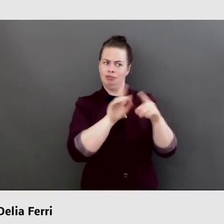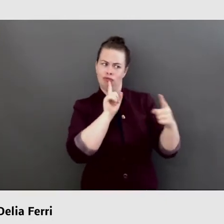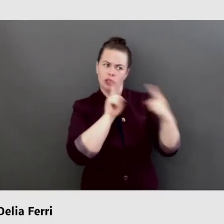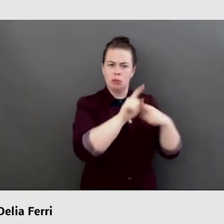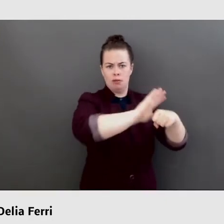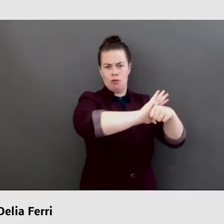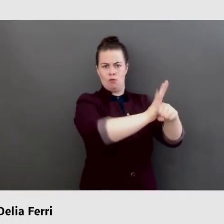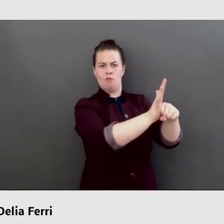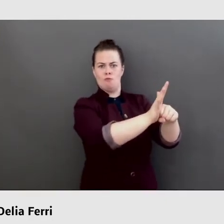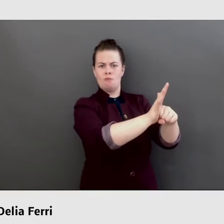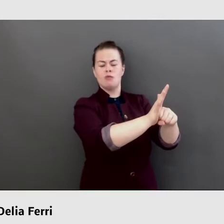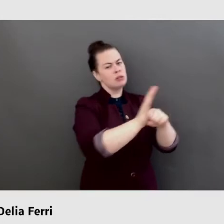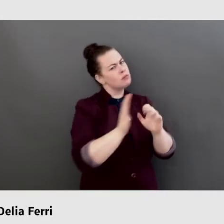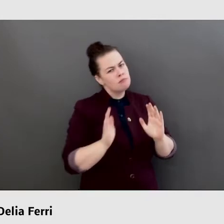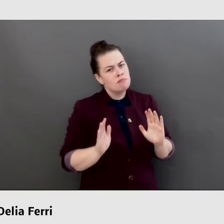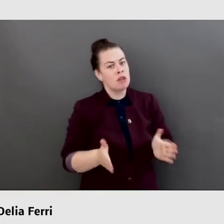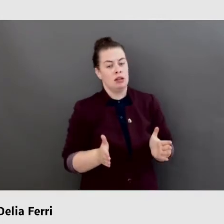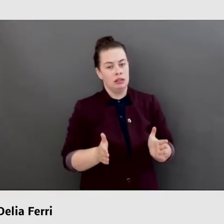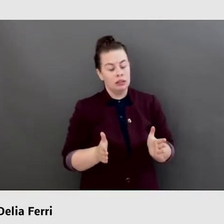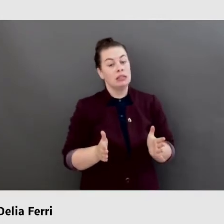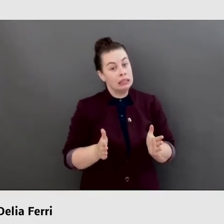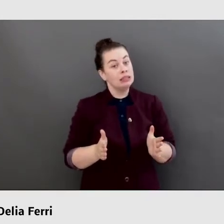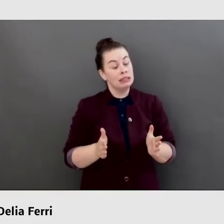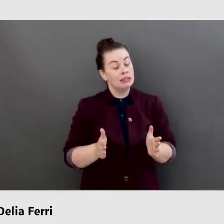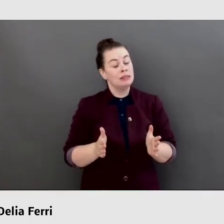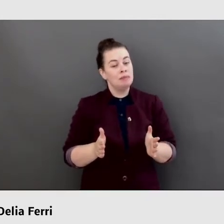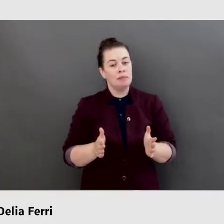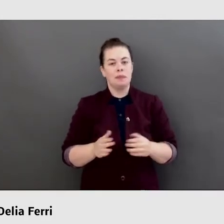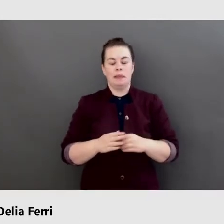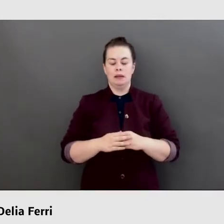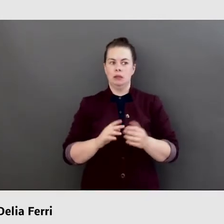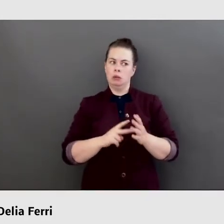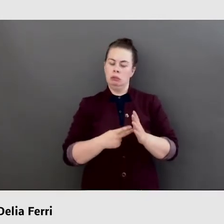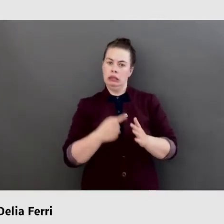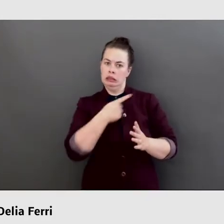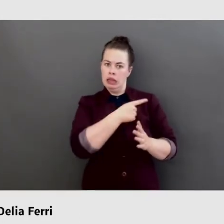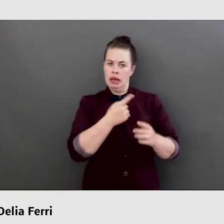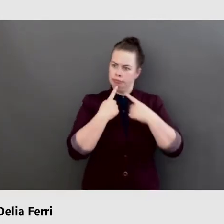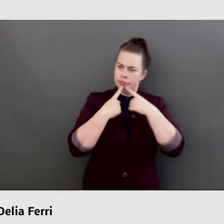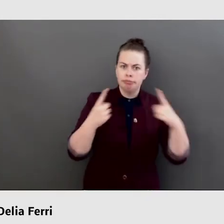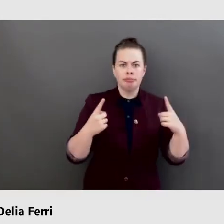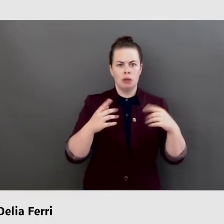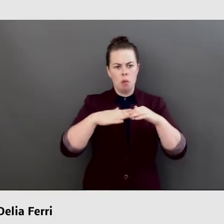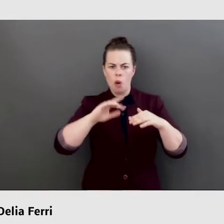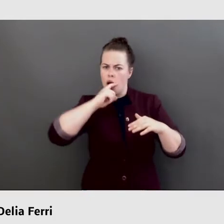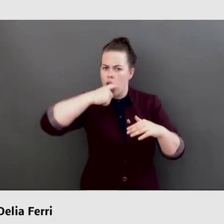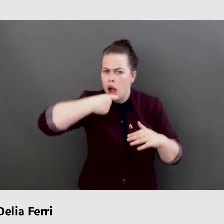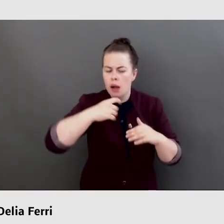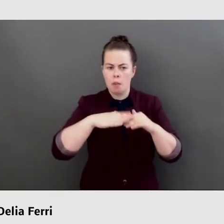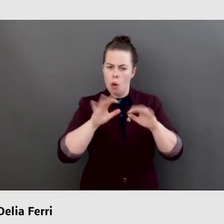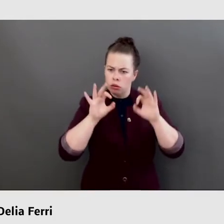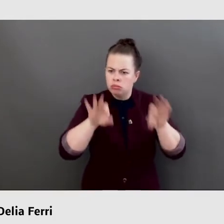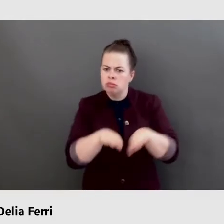ECDPC emphasized the need of a better coordination when it comes to testing and